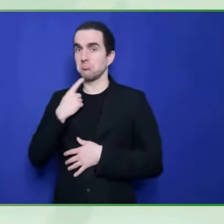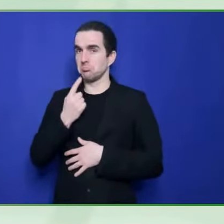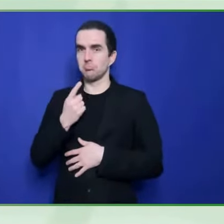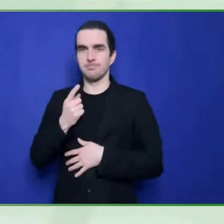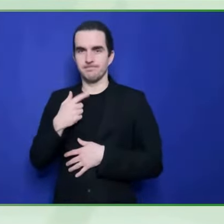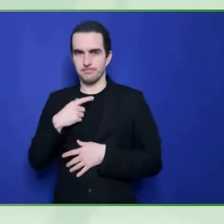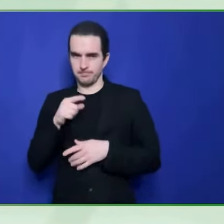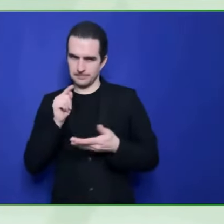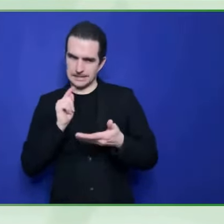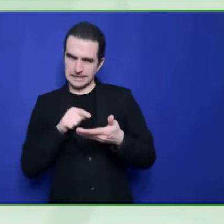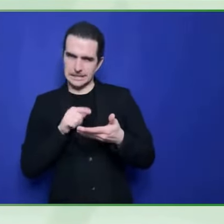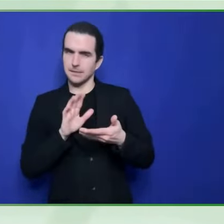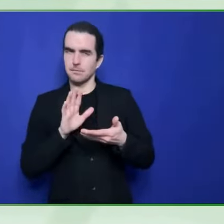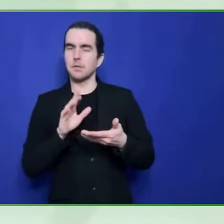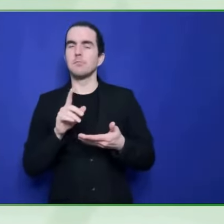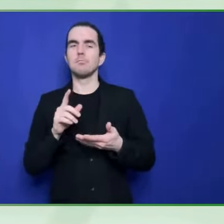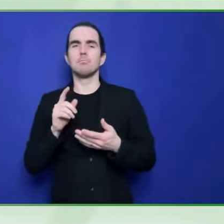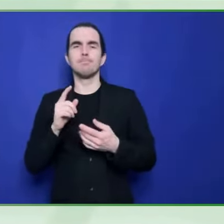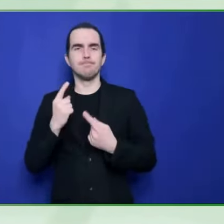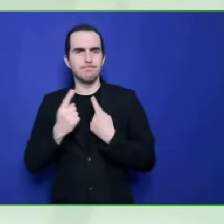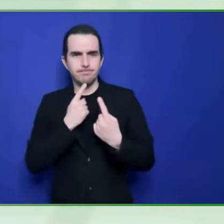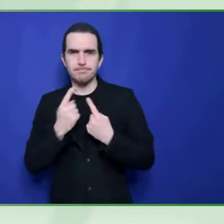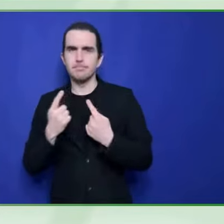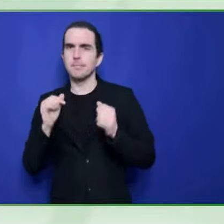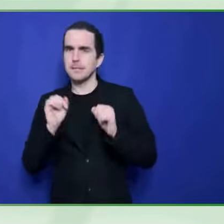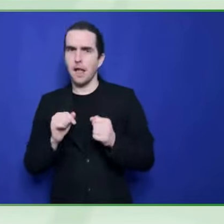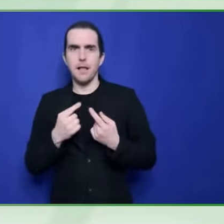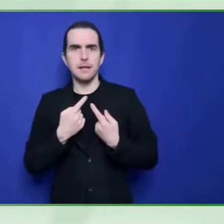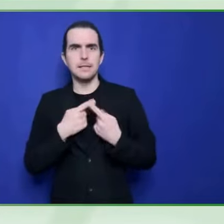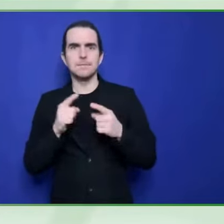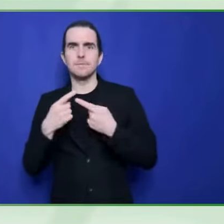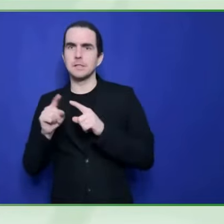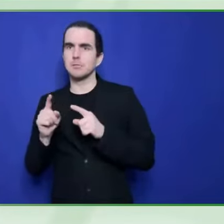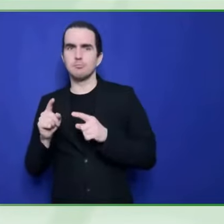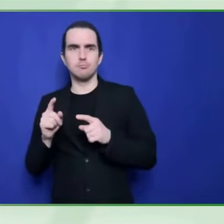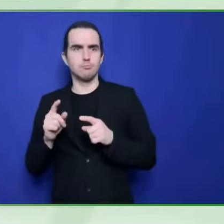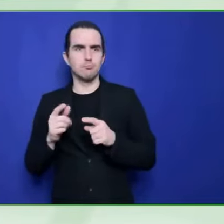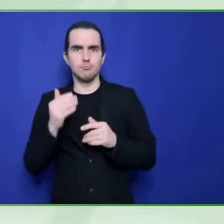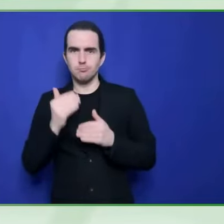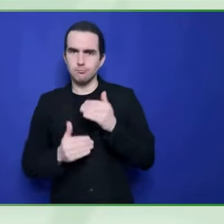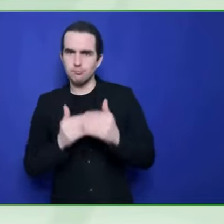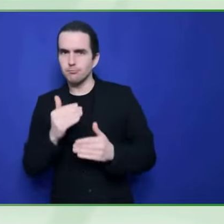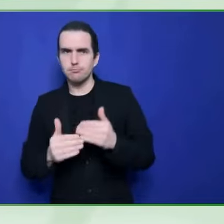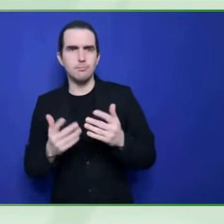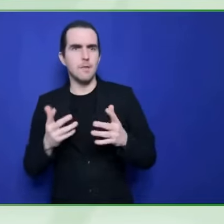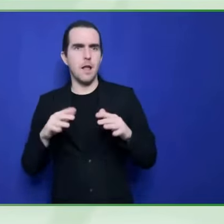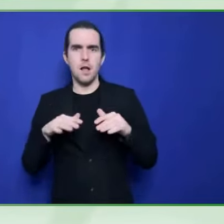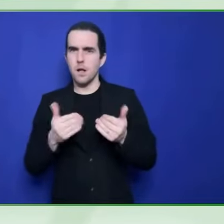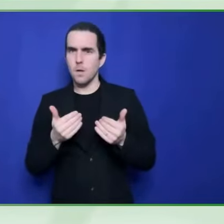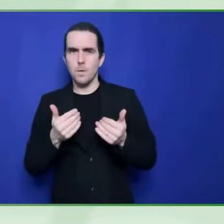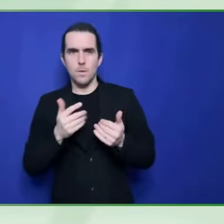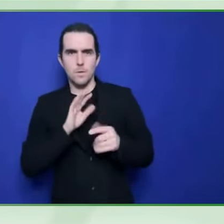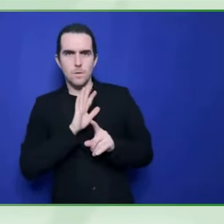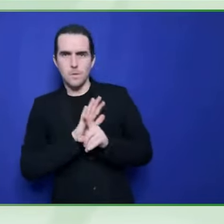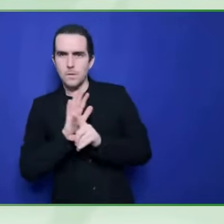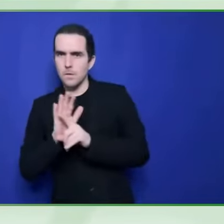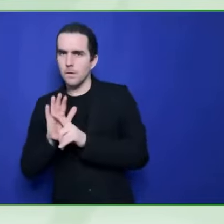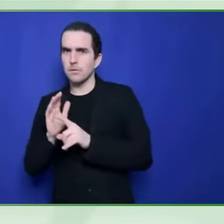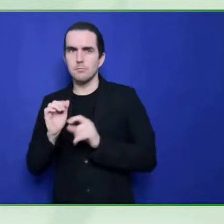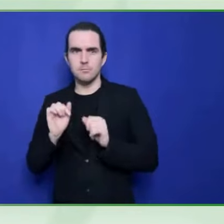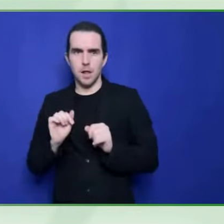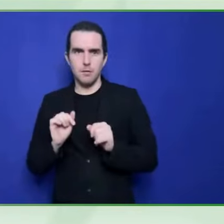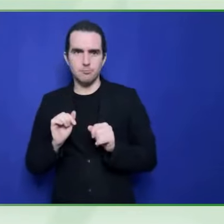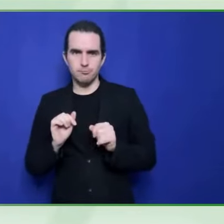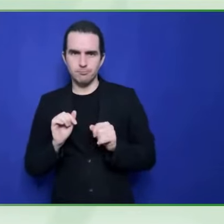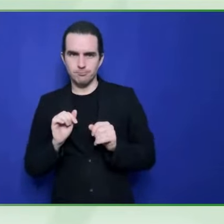is important to a particular kind of user. And the heterogeneity in the population that we